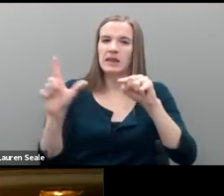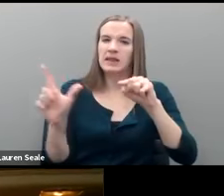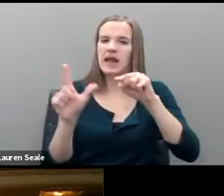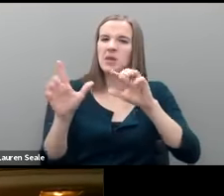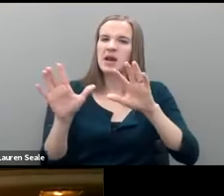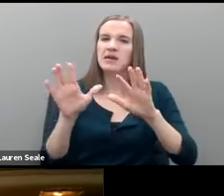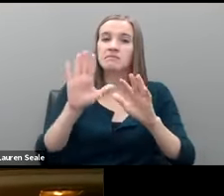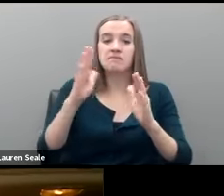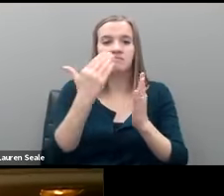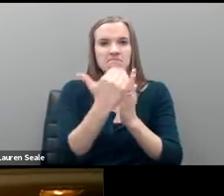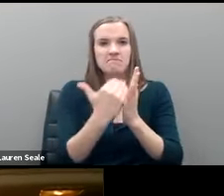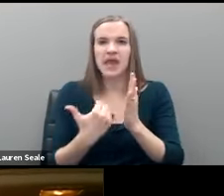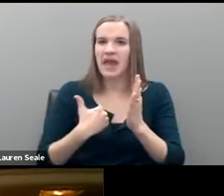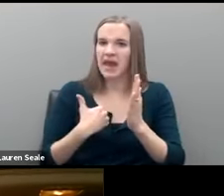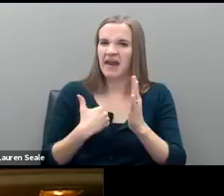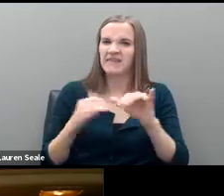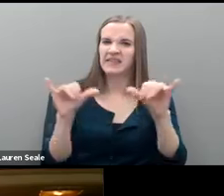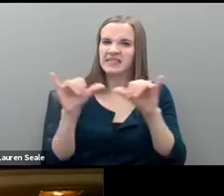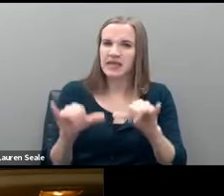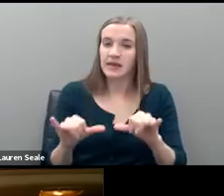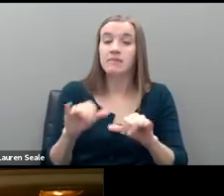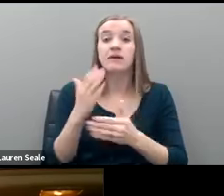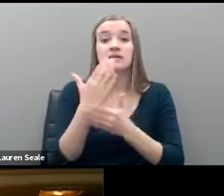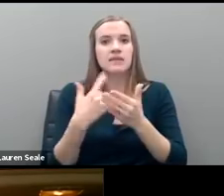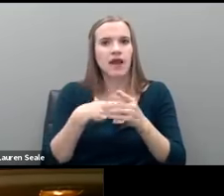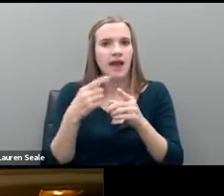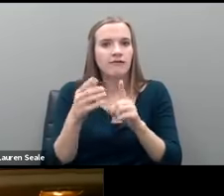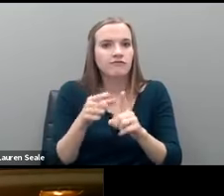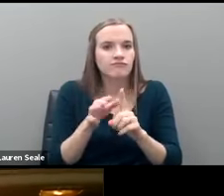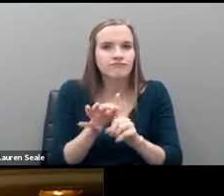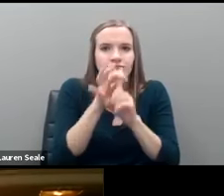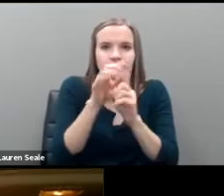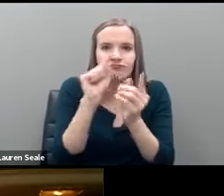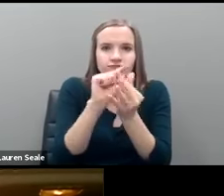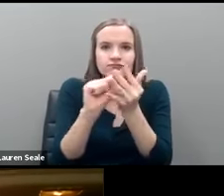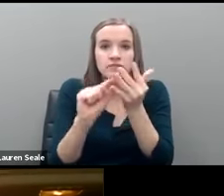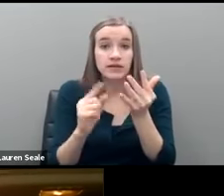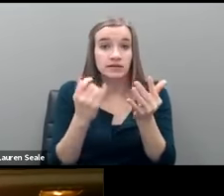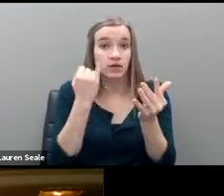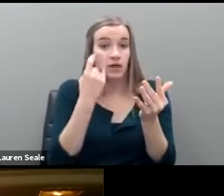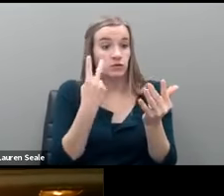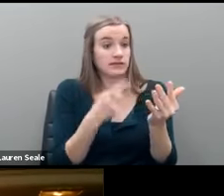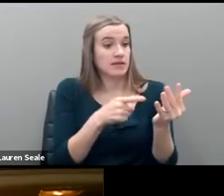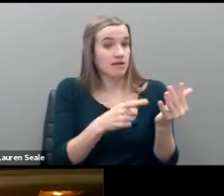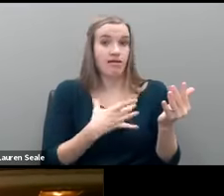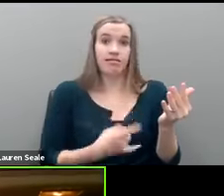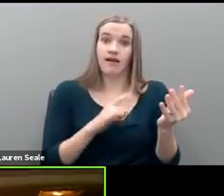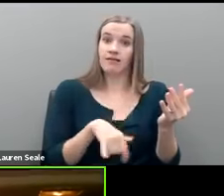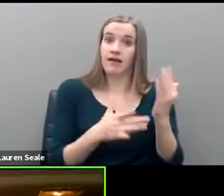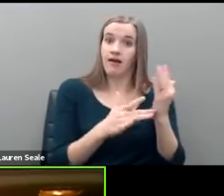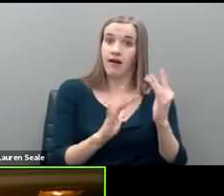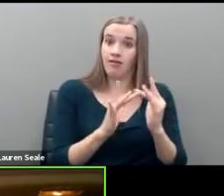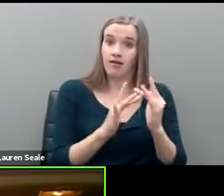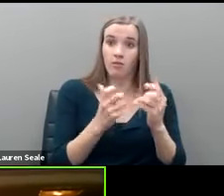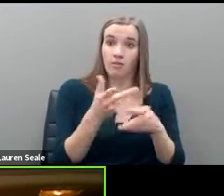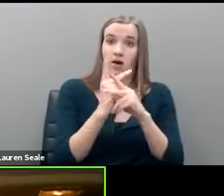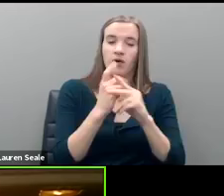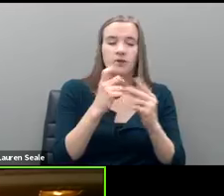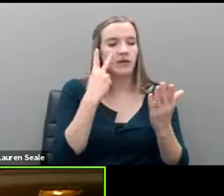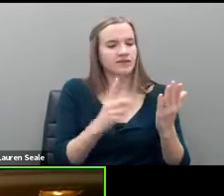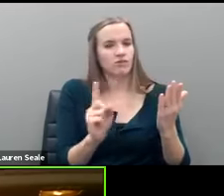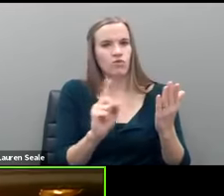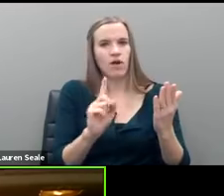it, set up an account, and then we can get assistive technology to them. That's fantastic. And